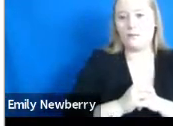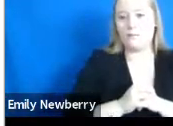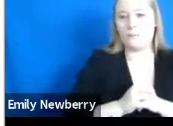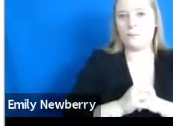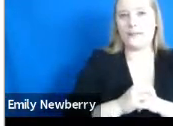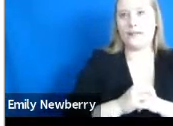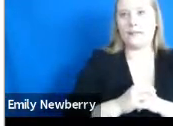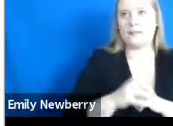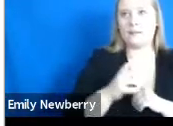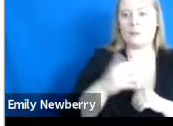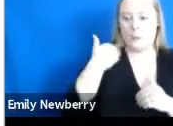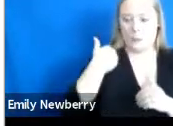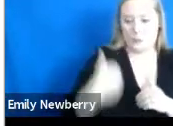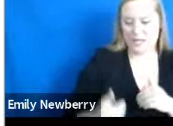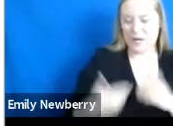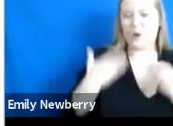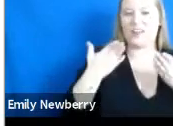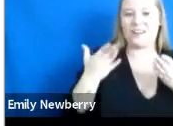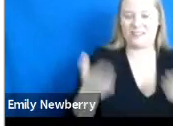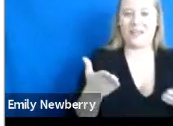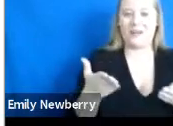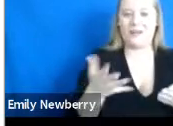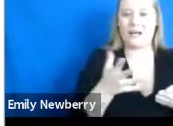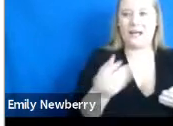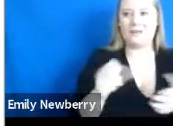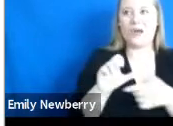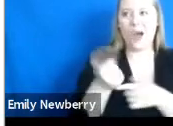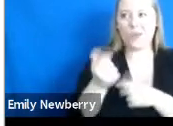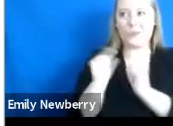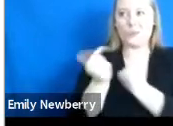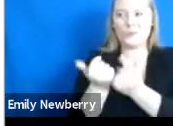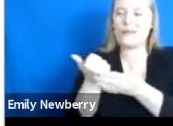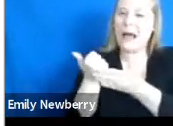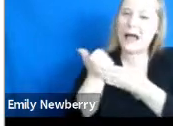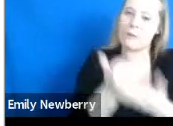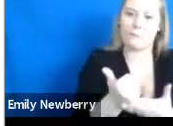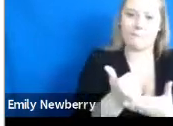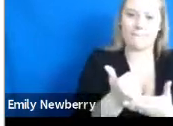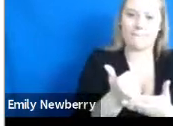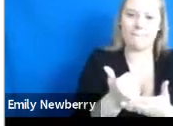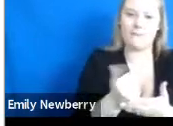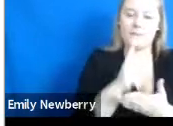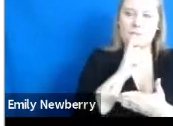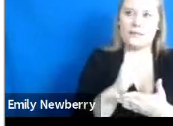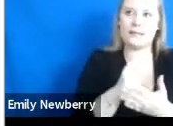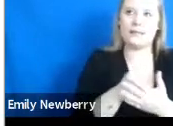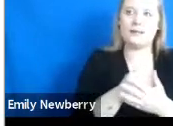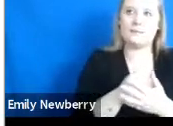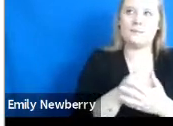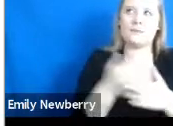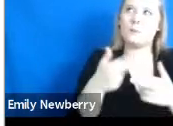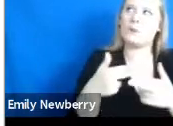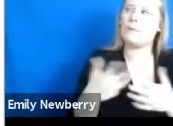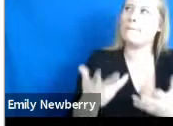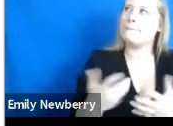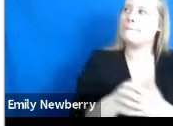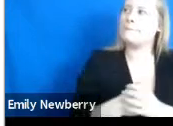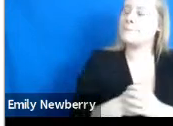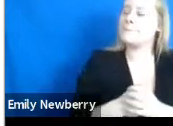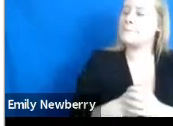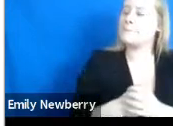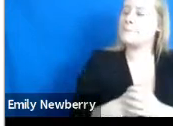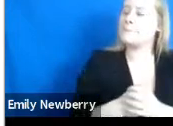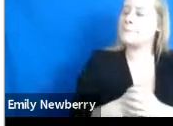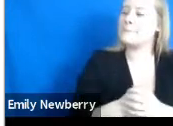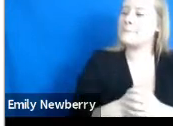we are there, and there's other groups helping, it's very, very what do you call it?